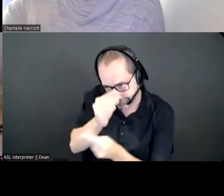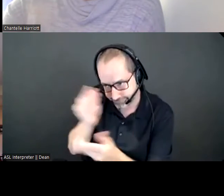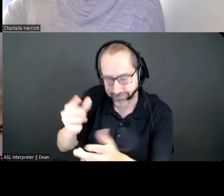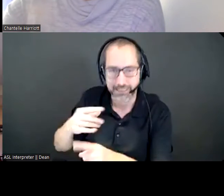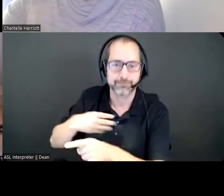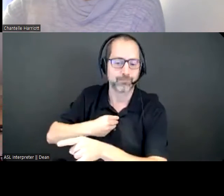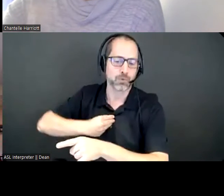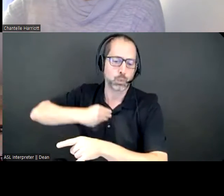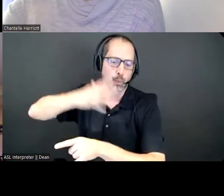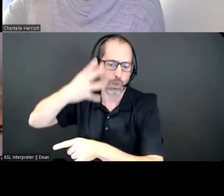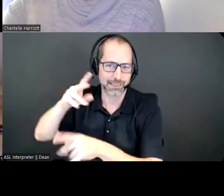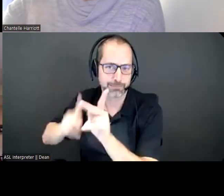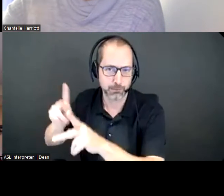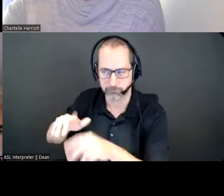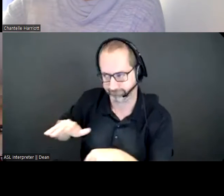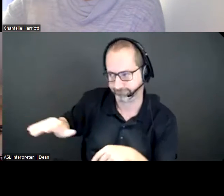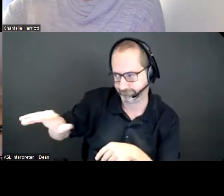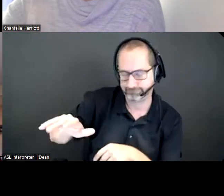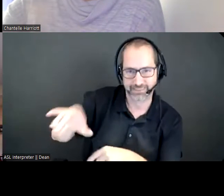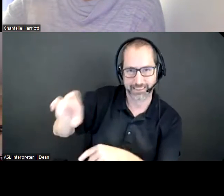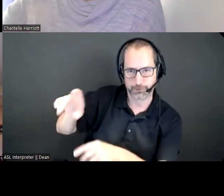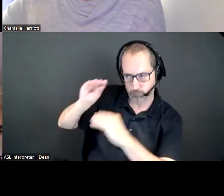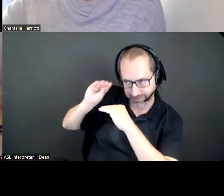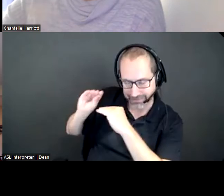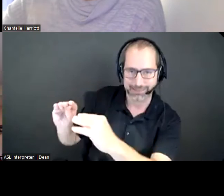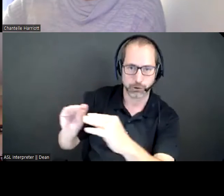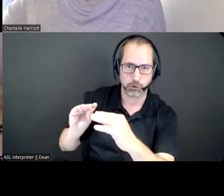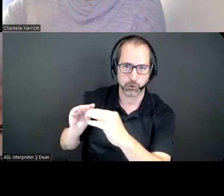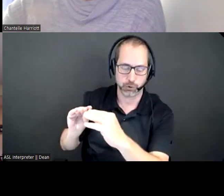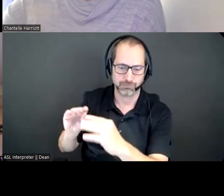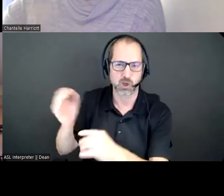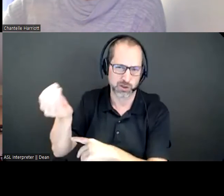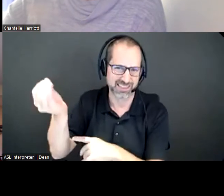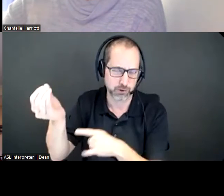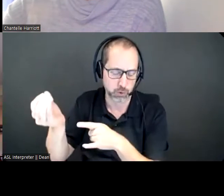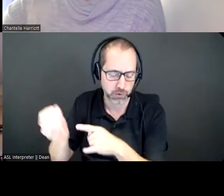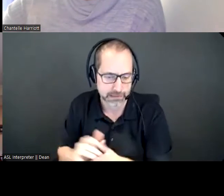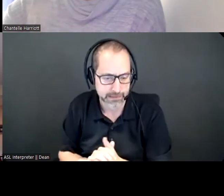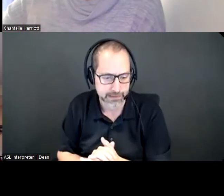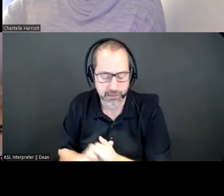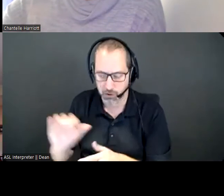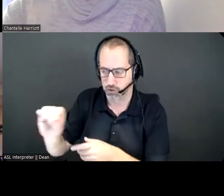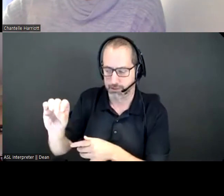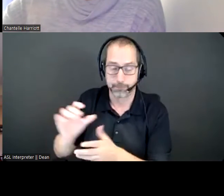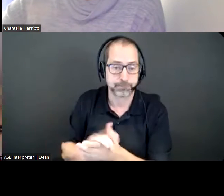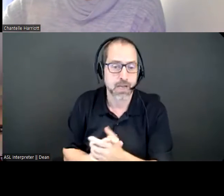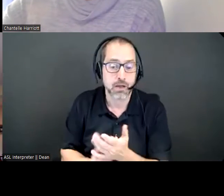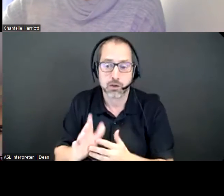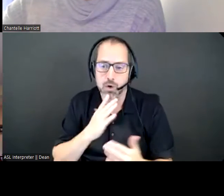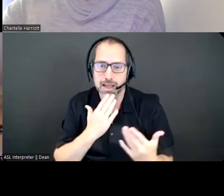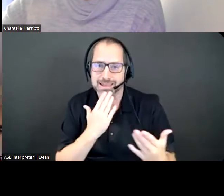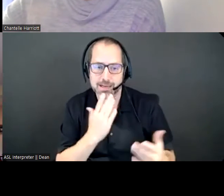Ontario. And I also would like to thank Chantelle for bringing this, for acknowledging